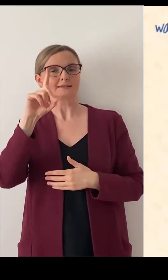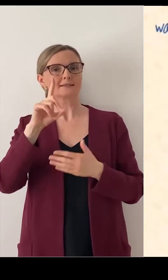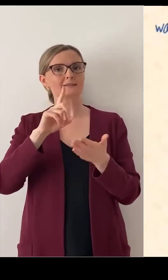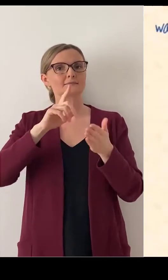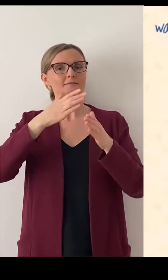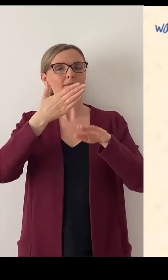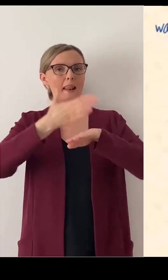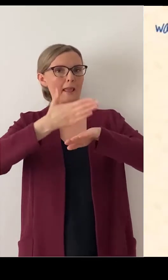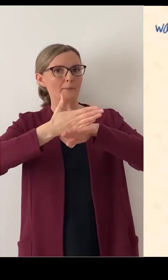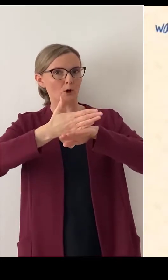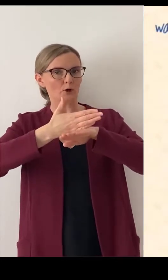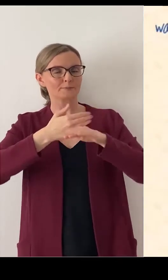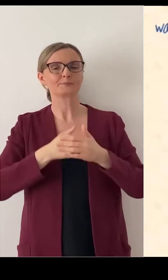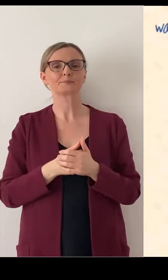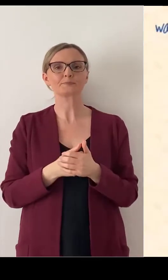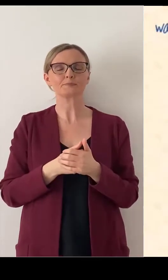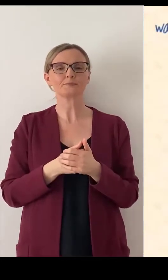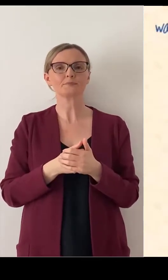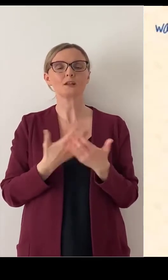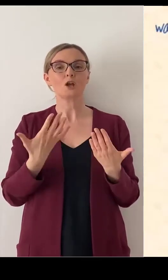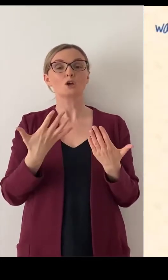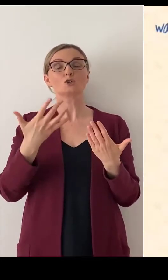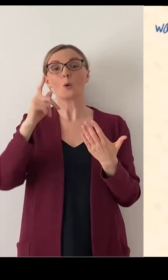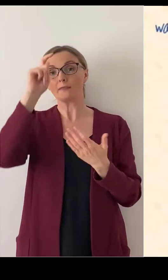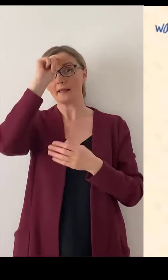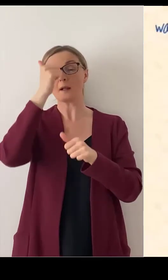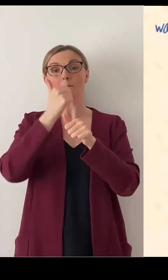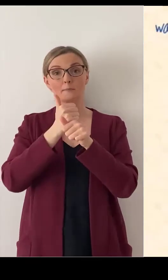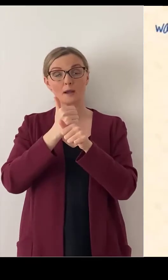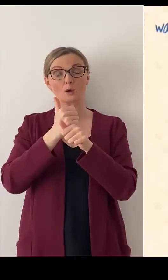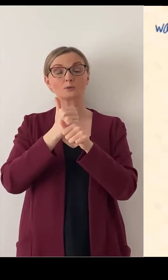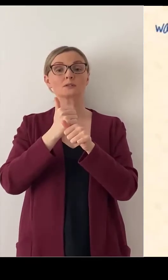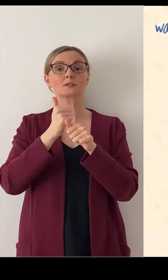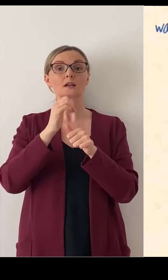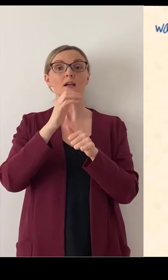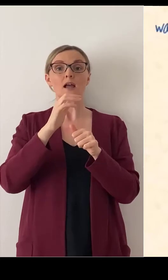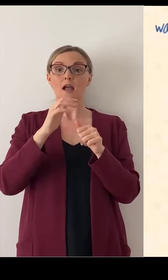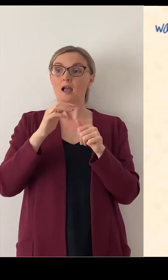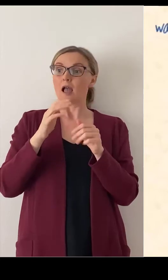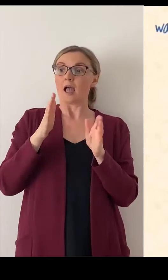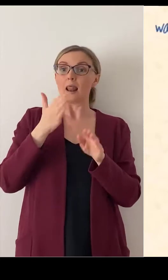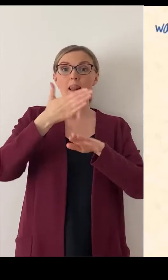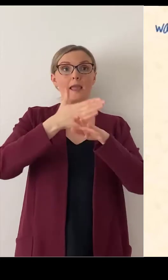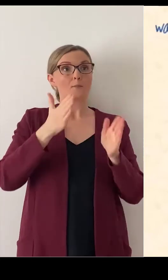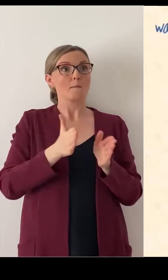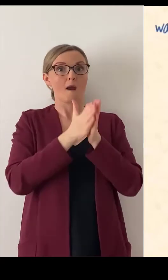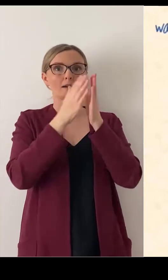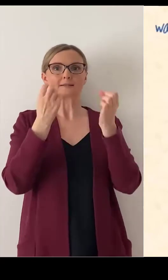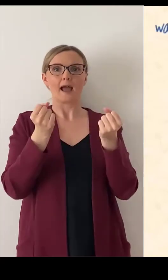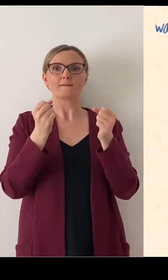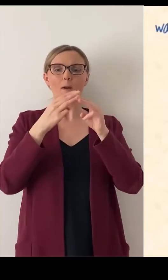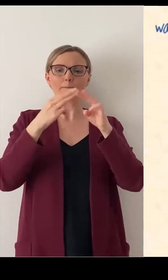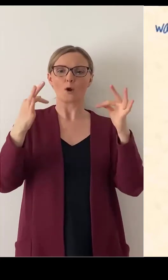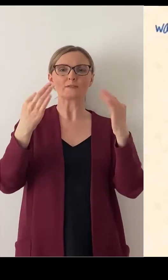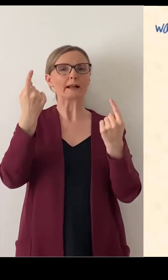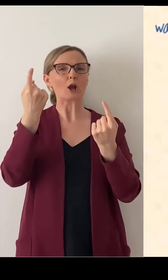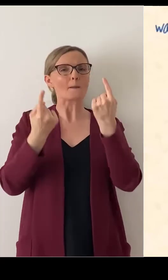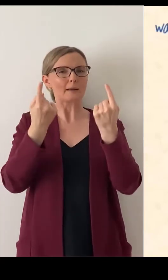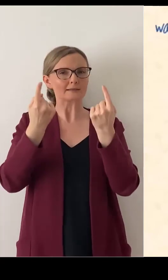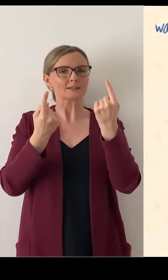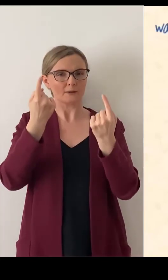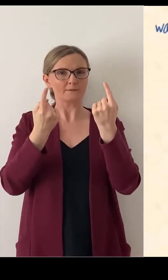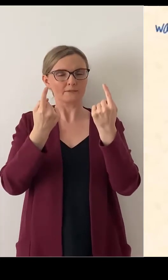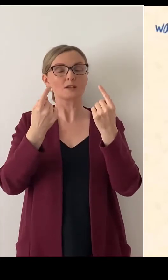a perfectly competitive labor market. So each firm is too small to affect the ongoing wage rate. So individual firms